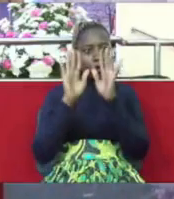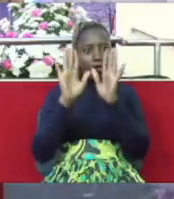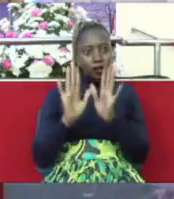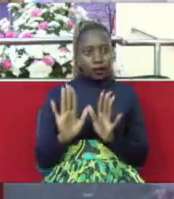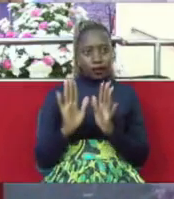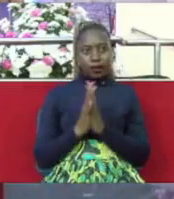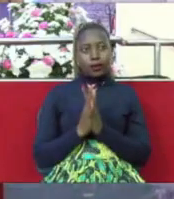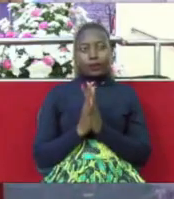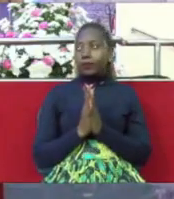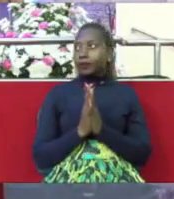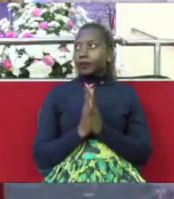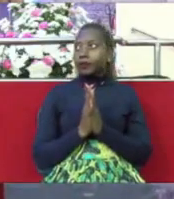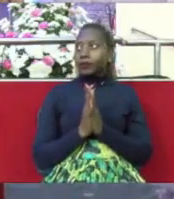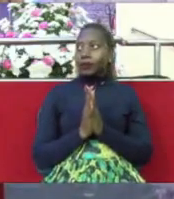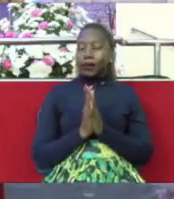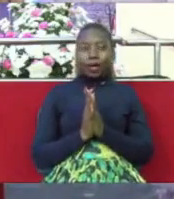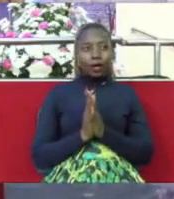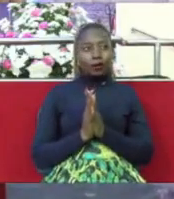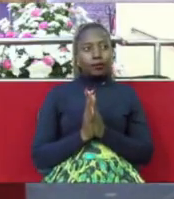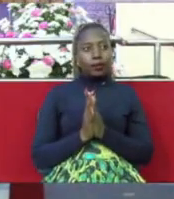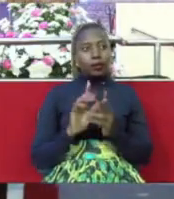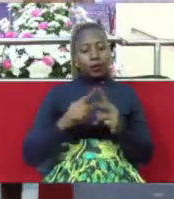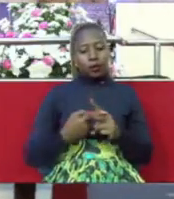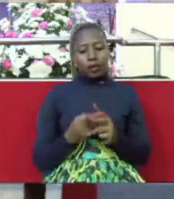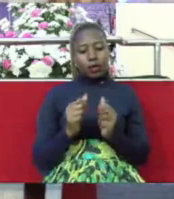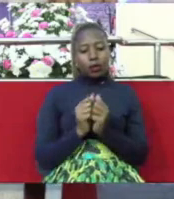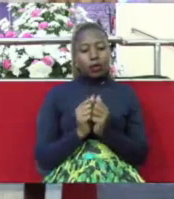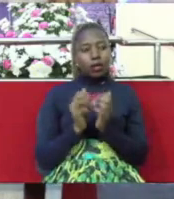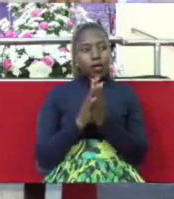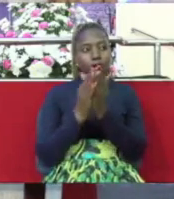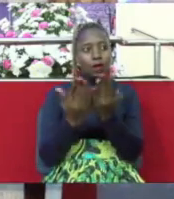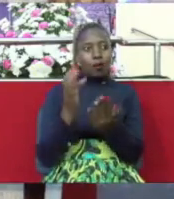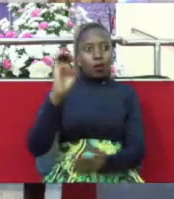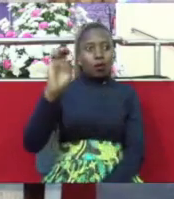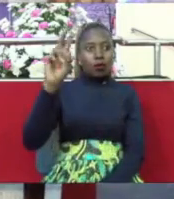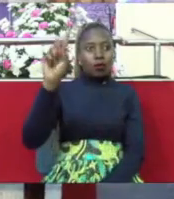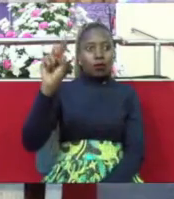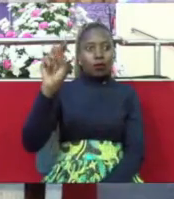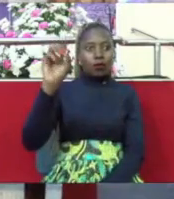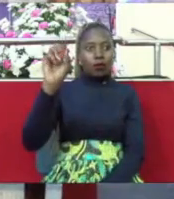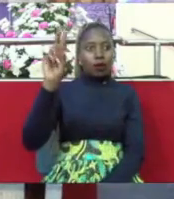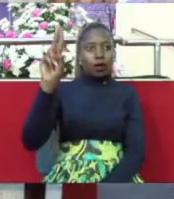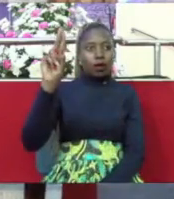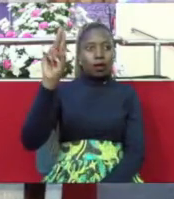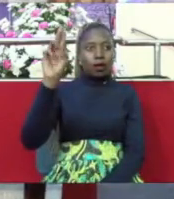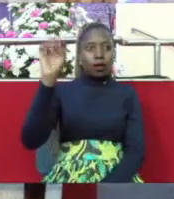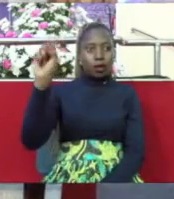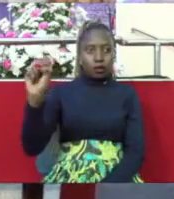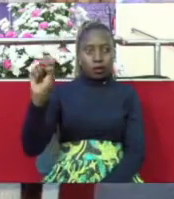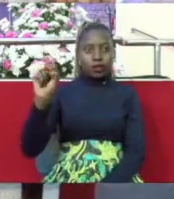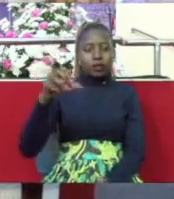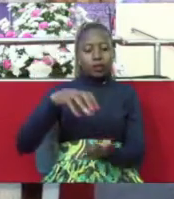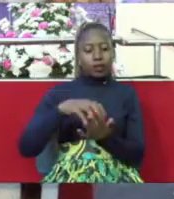ambacho ni muhimu sana. And as we start with the book of Exodus, na tukianza kitabu cha Kutoka, this is a season when God